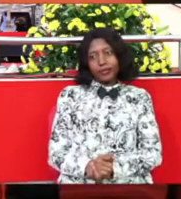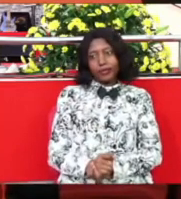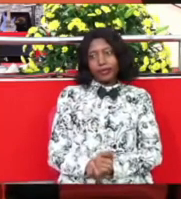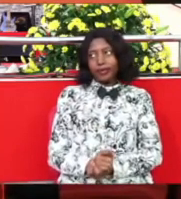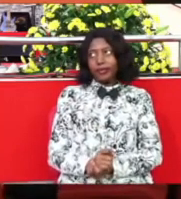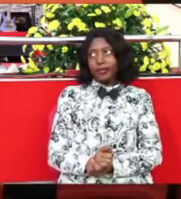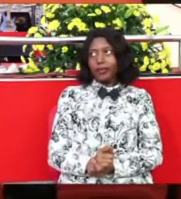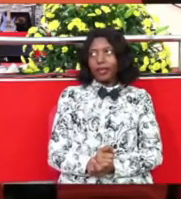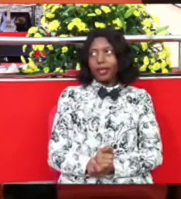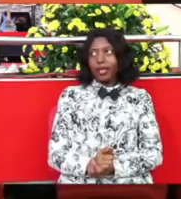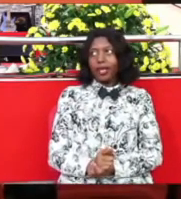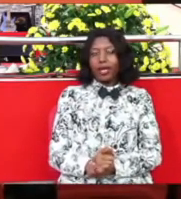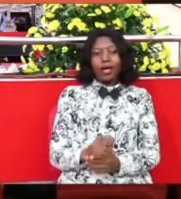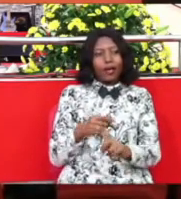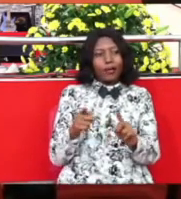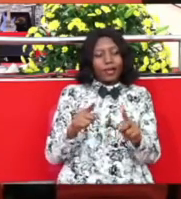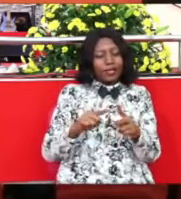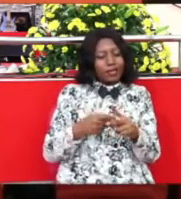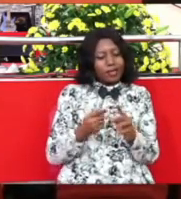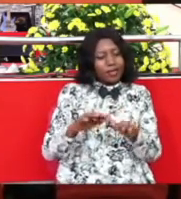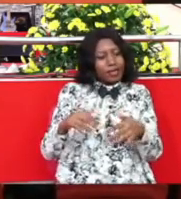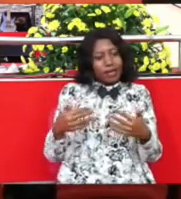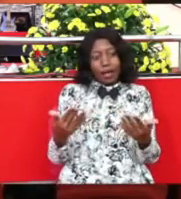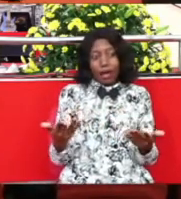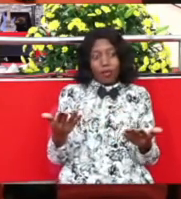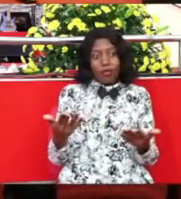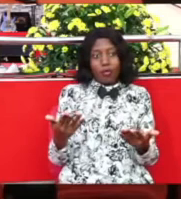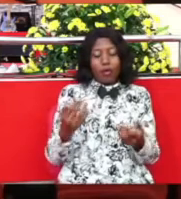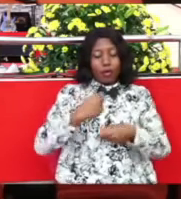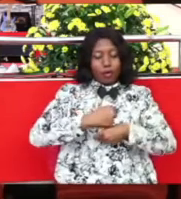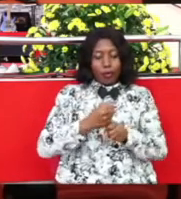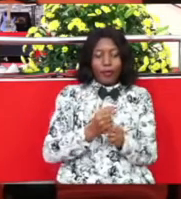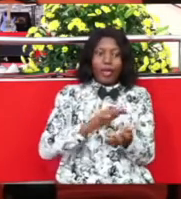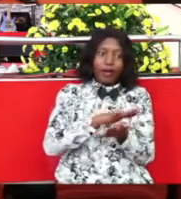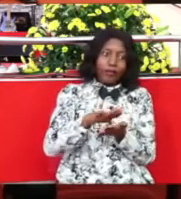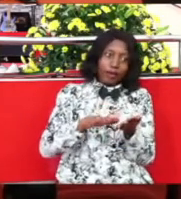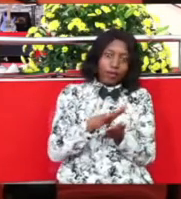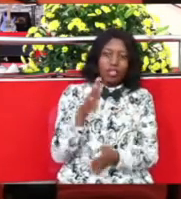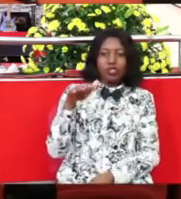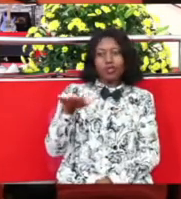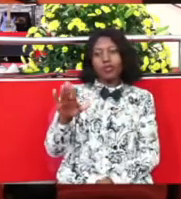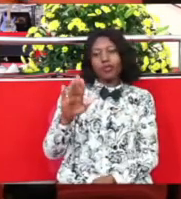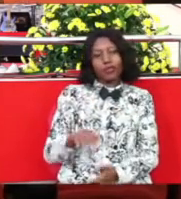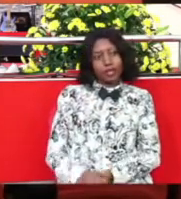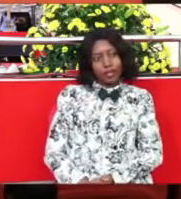also begins by willing to lay down our crowns. Itaanzia tu ikiwa tutakubali kuweza